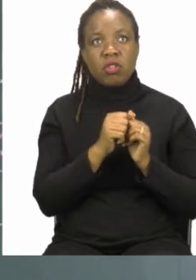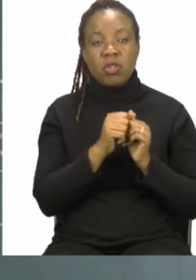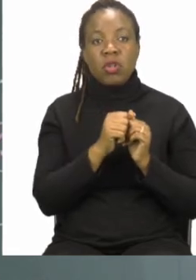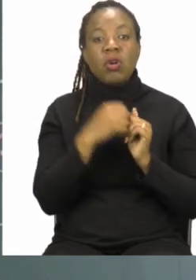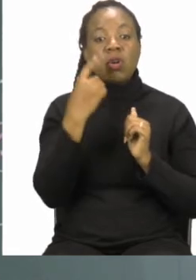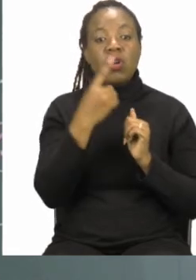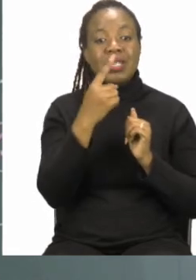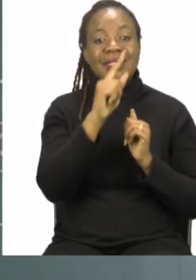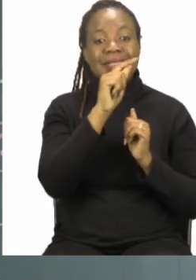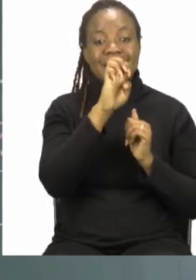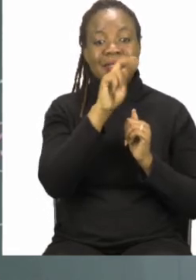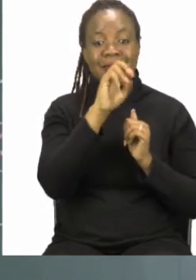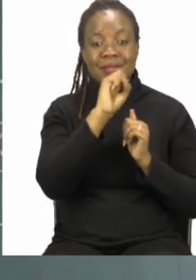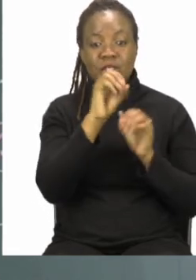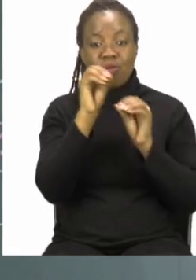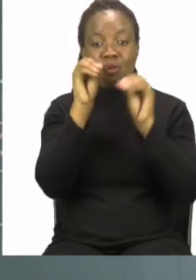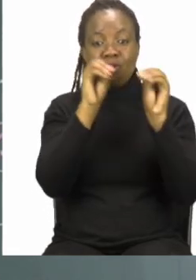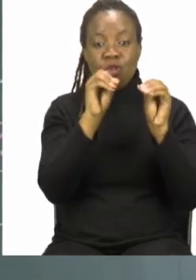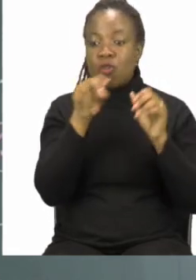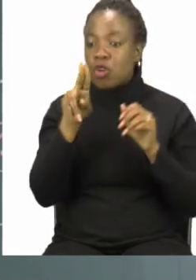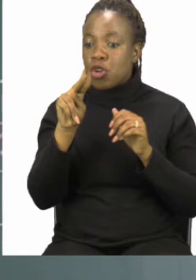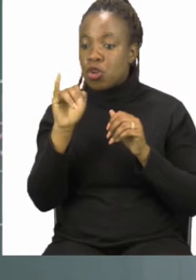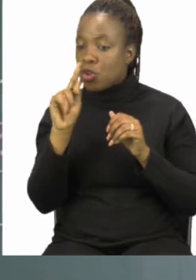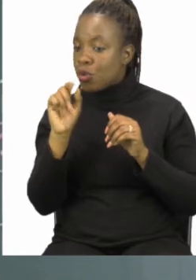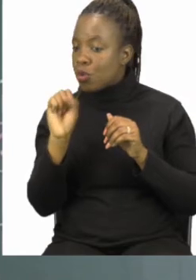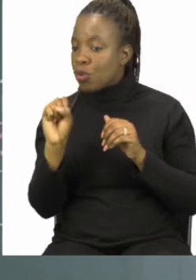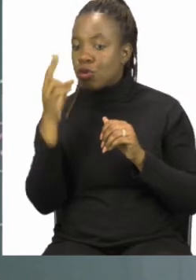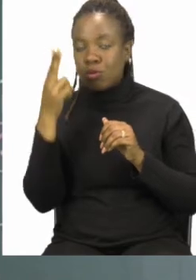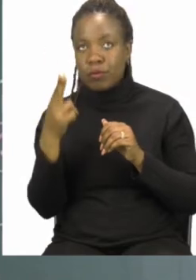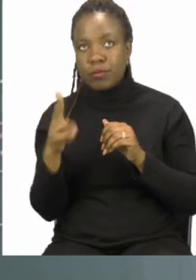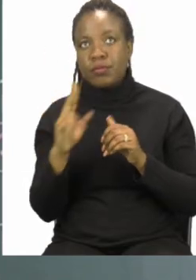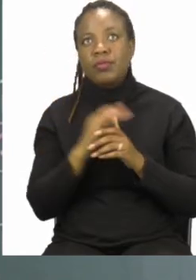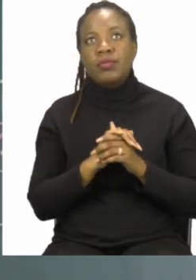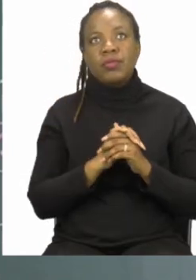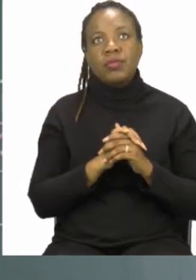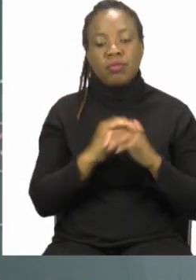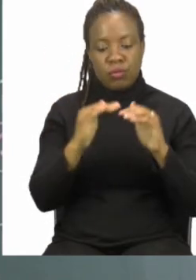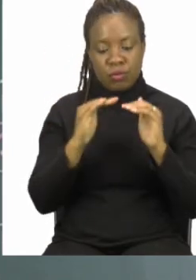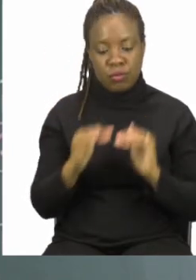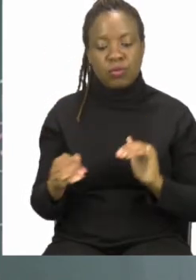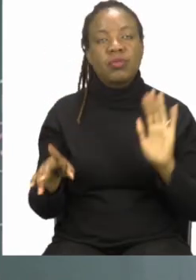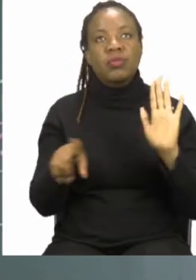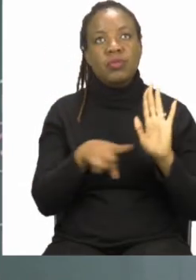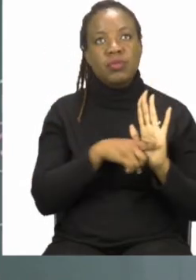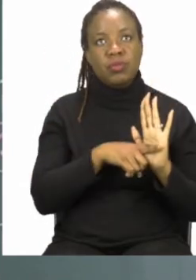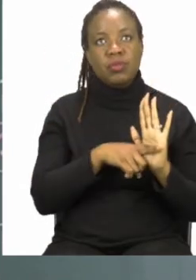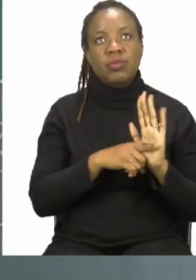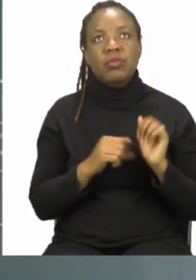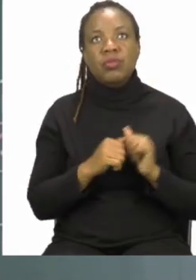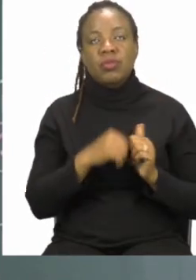unit. Let's now move to the subtraction part. Our full sum says, let's read it together,